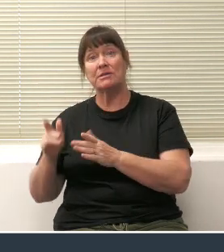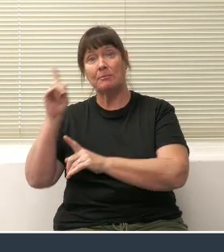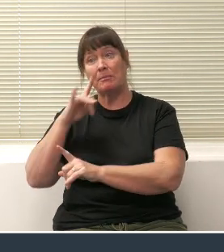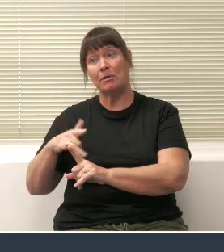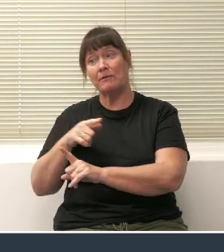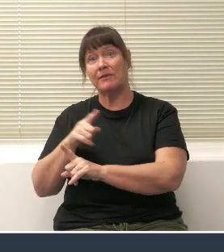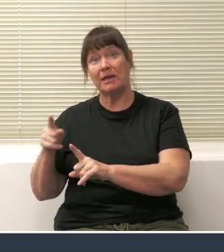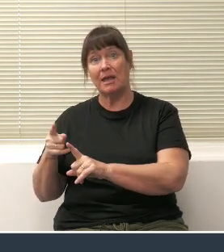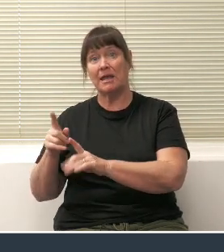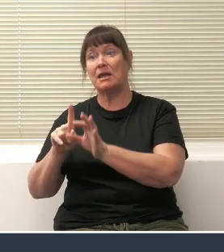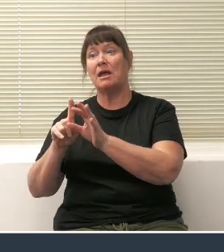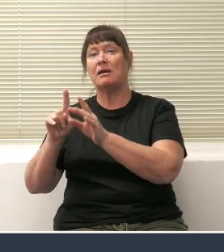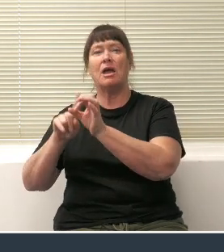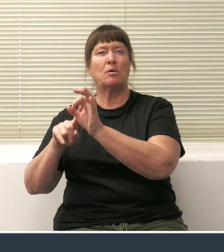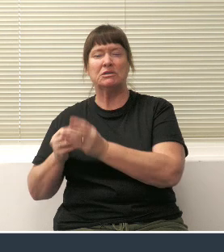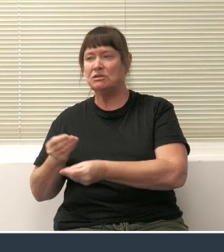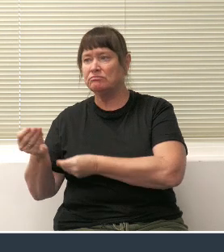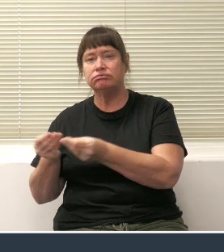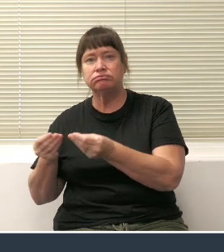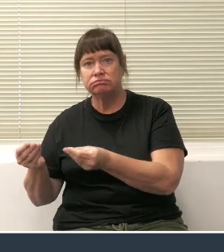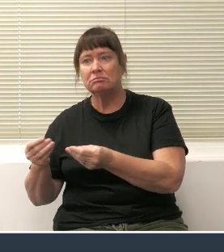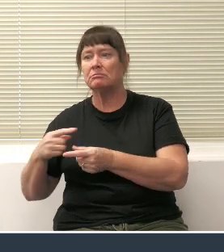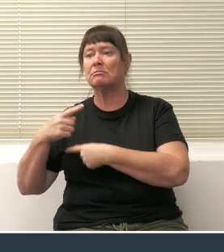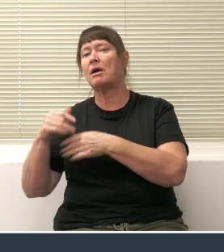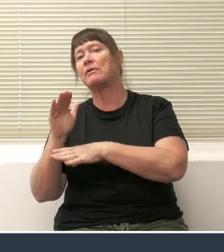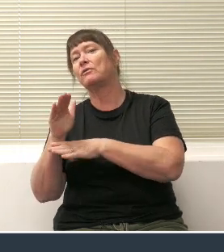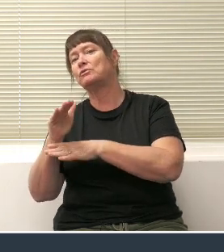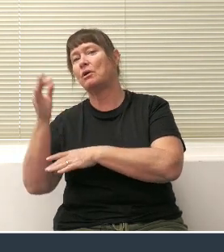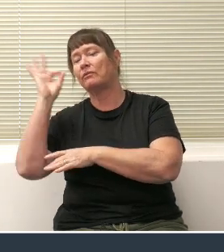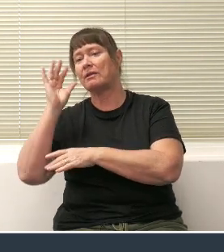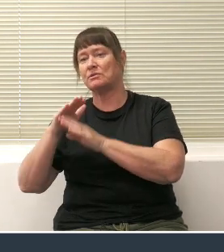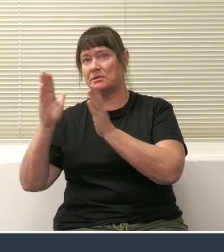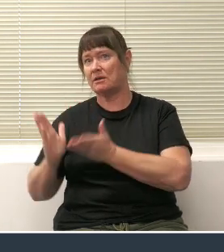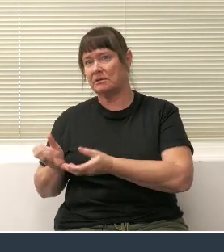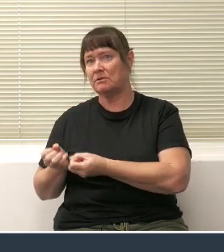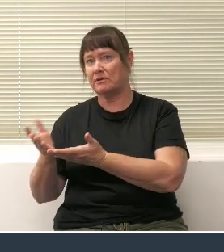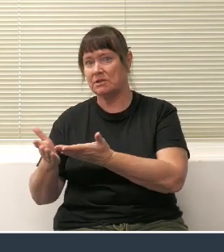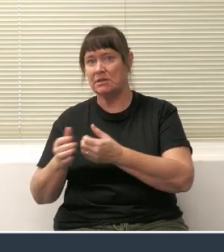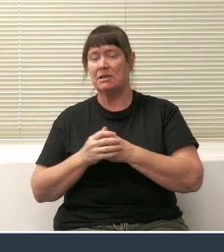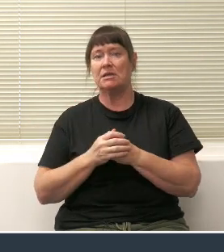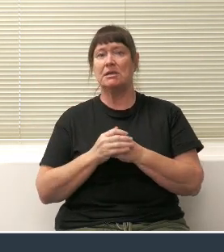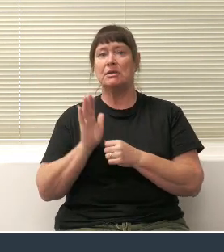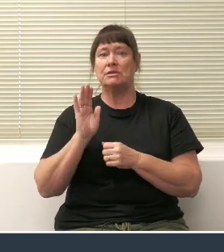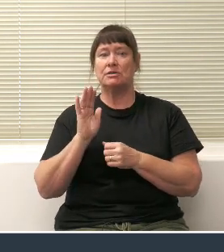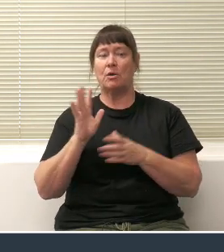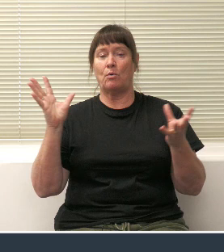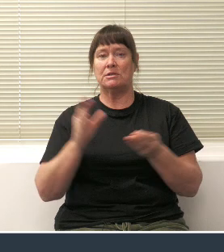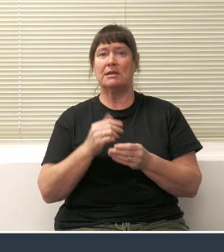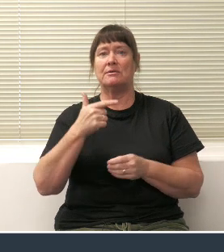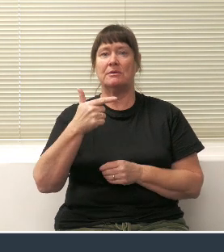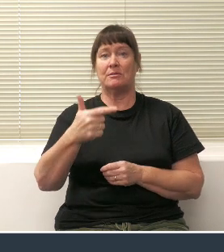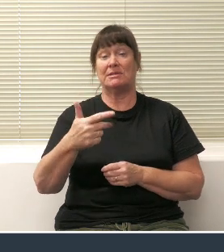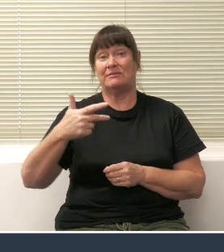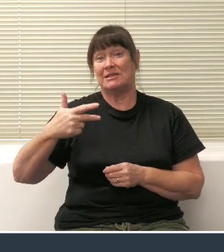which included questions regarding the future of Council's housing provision. So overall, we had 78 hard copy submissions.